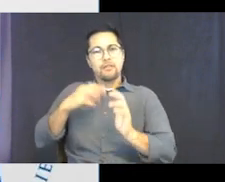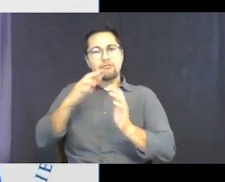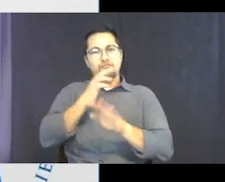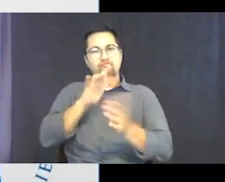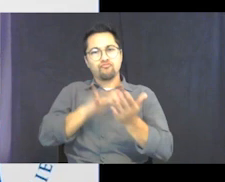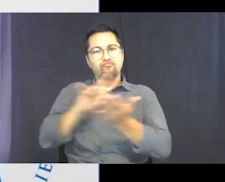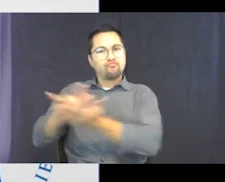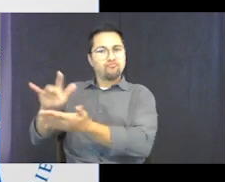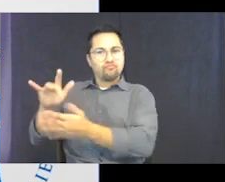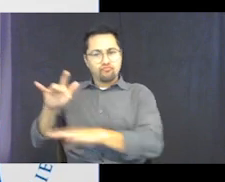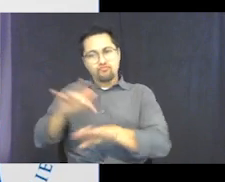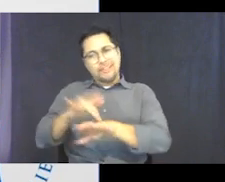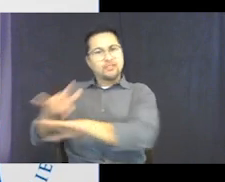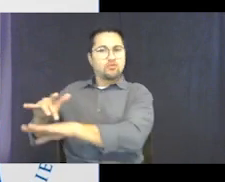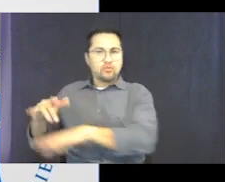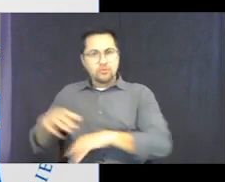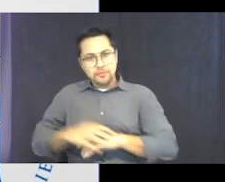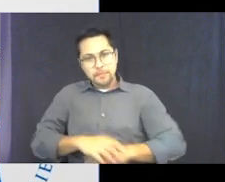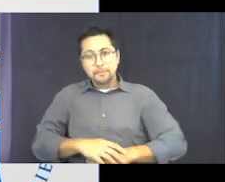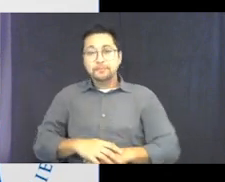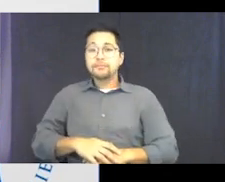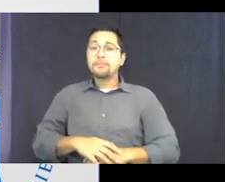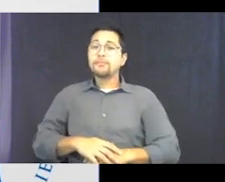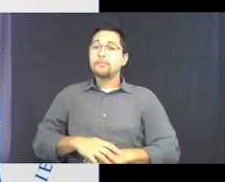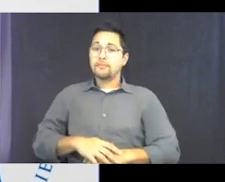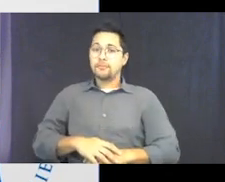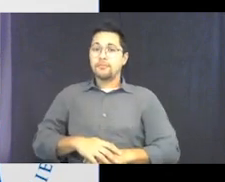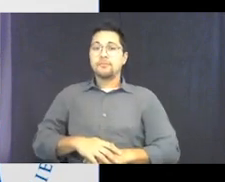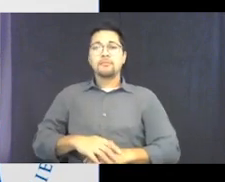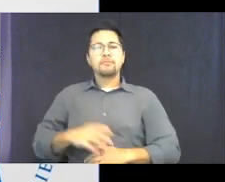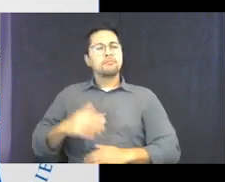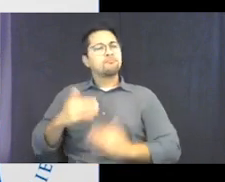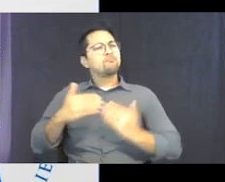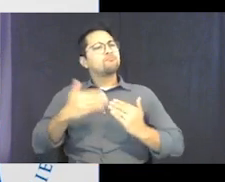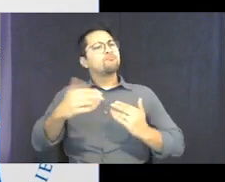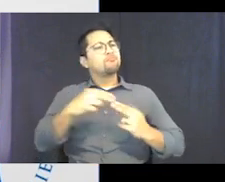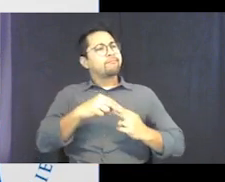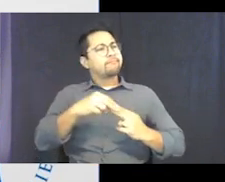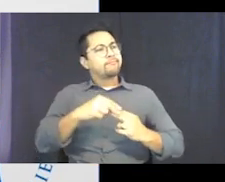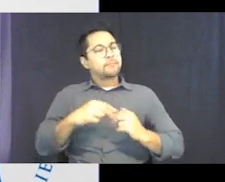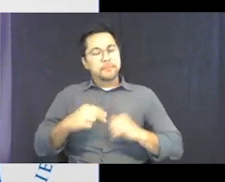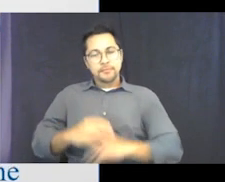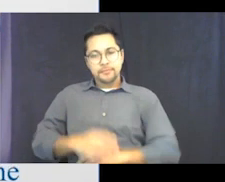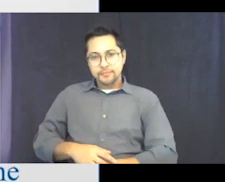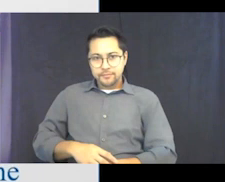plans can offer. And this is go ahead to the next slide.